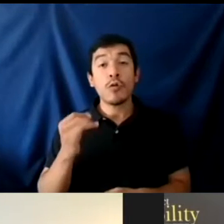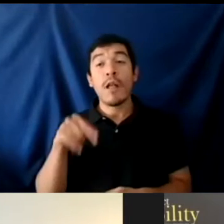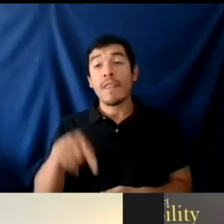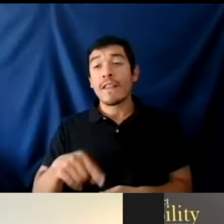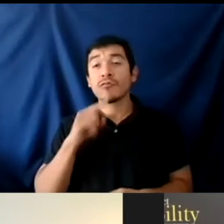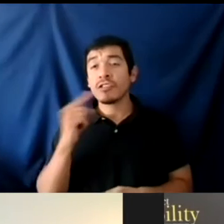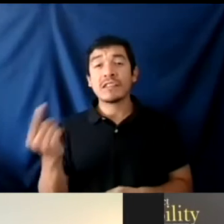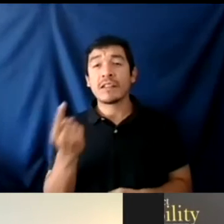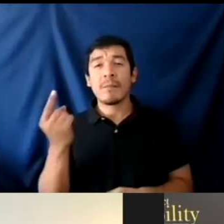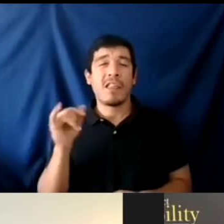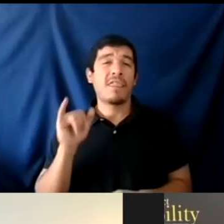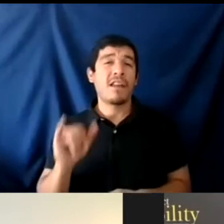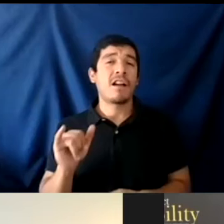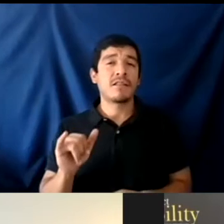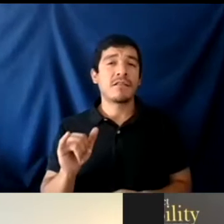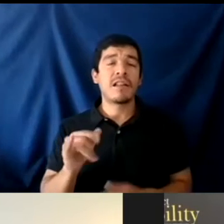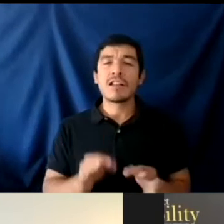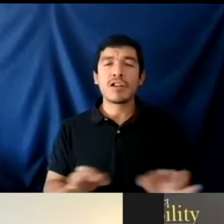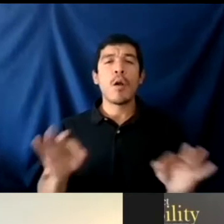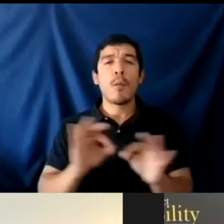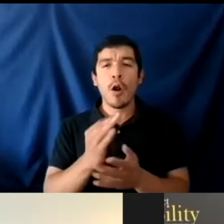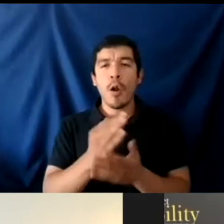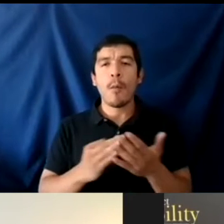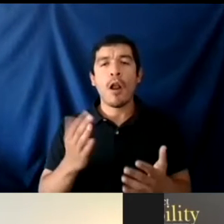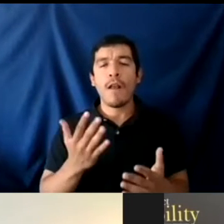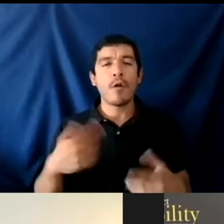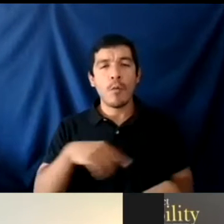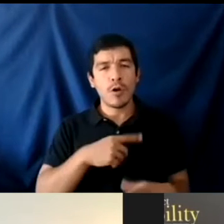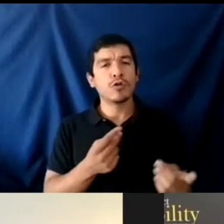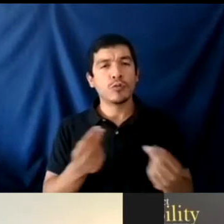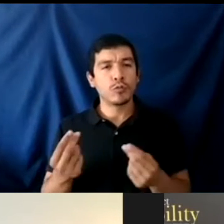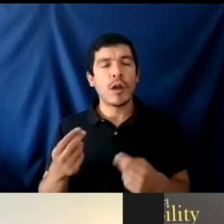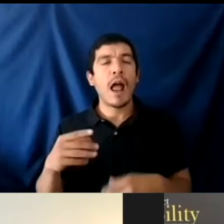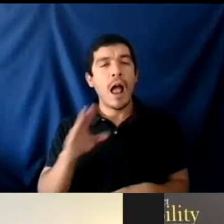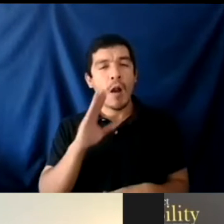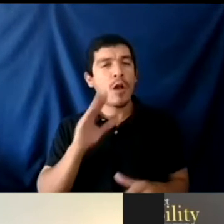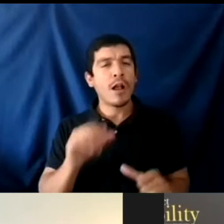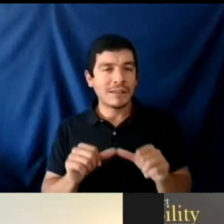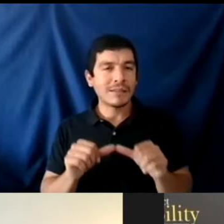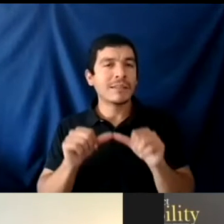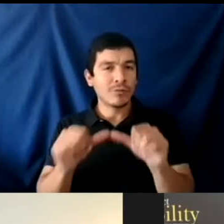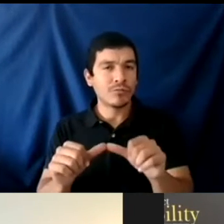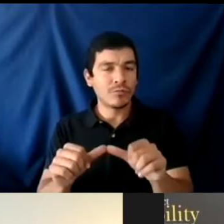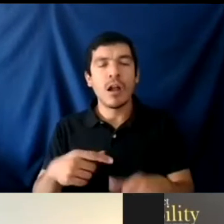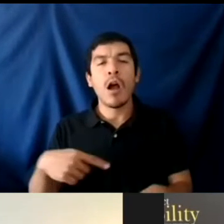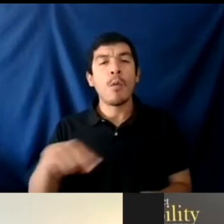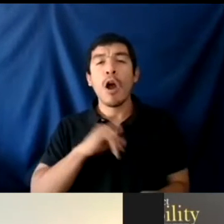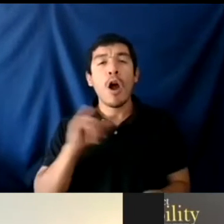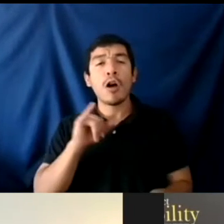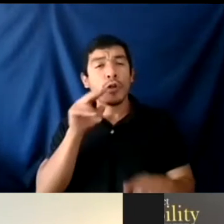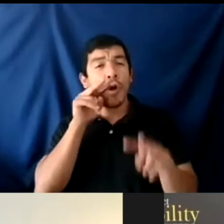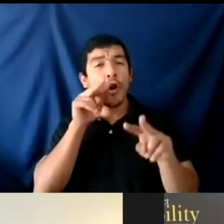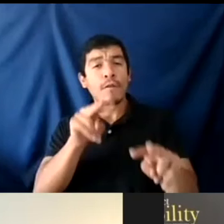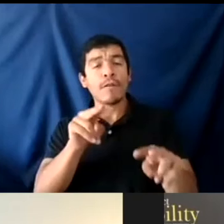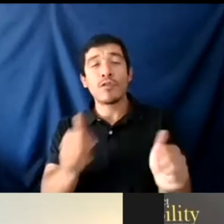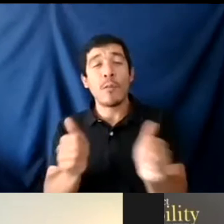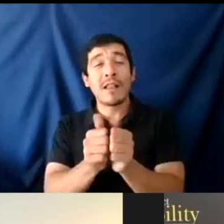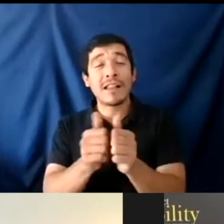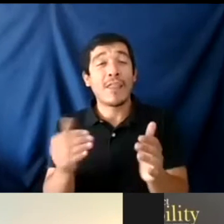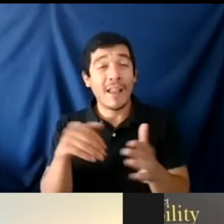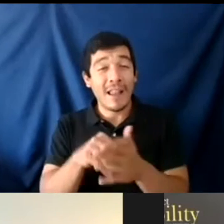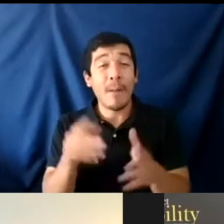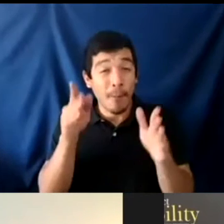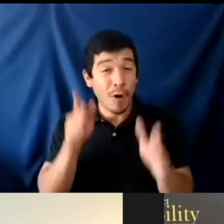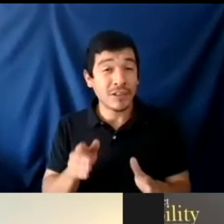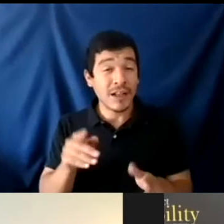something that is an important part of what we do. And concurrently speaking, we also just look forward to being together again in person at some